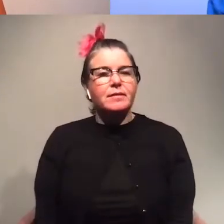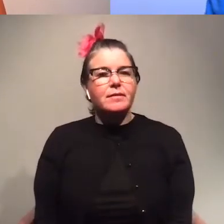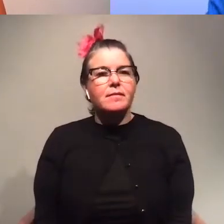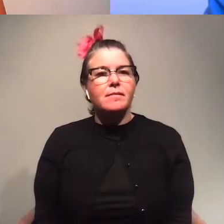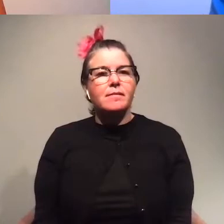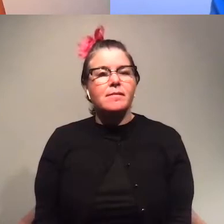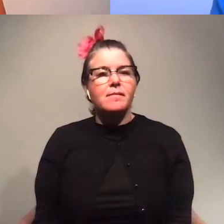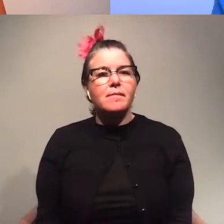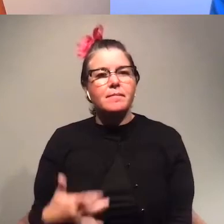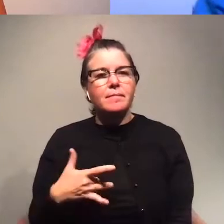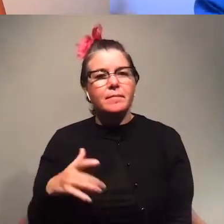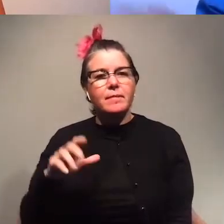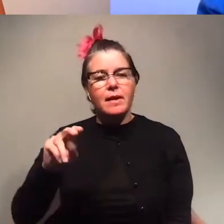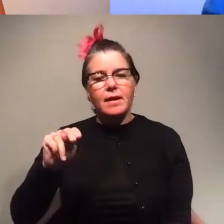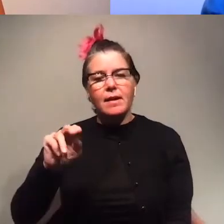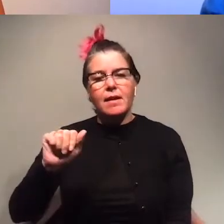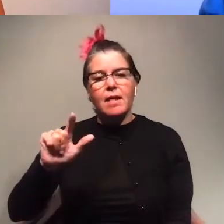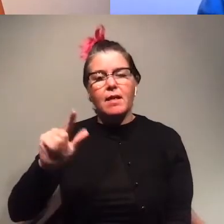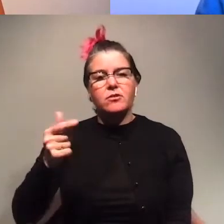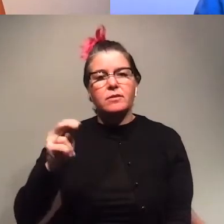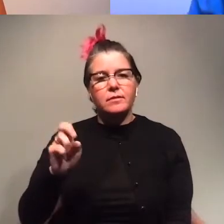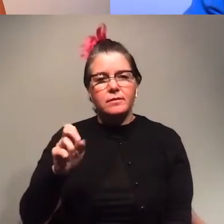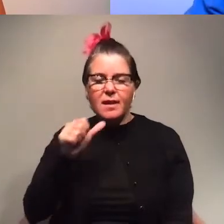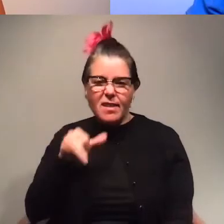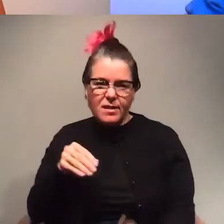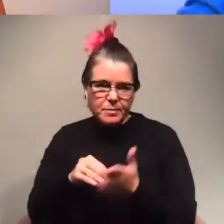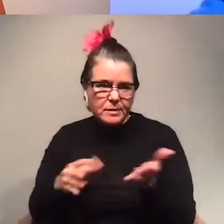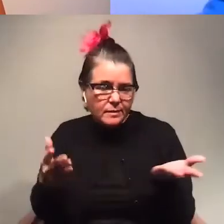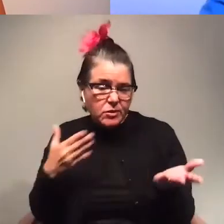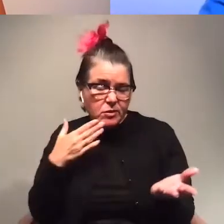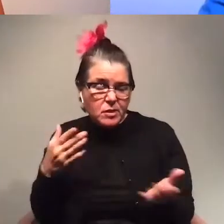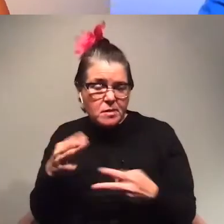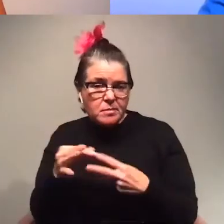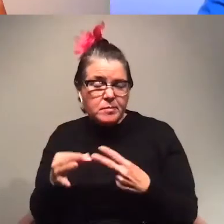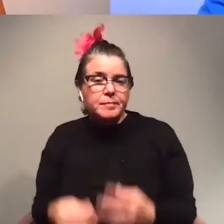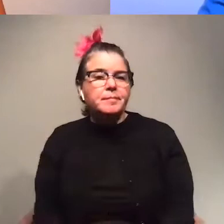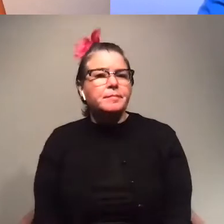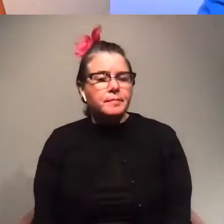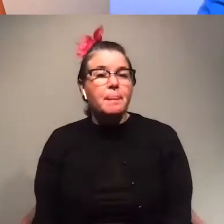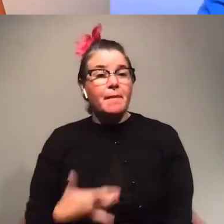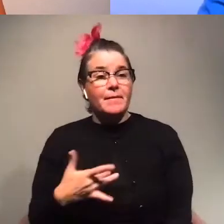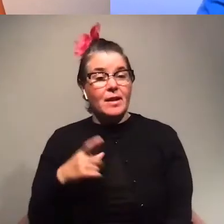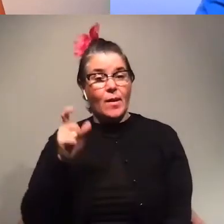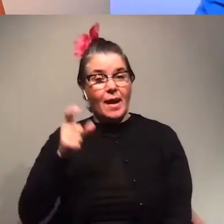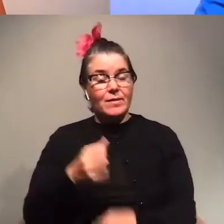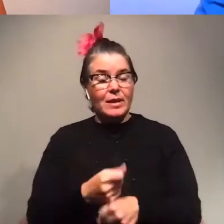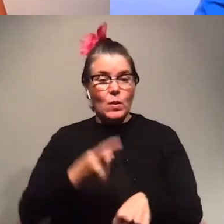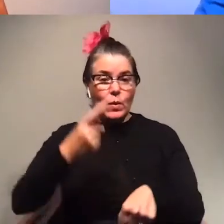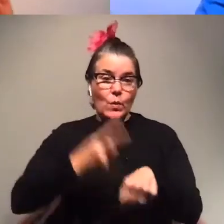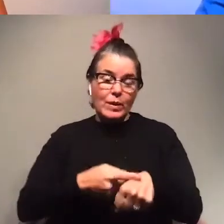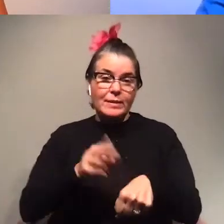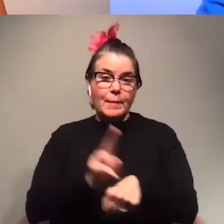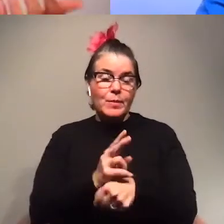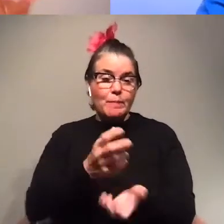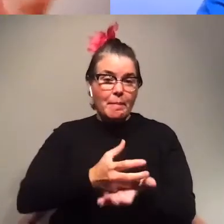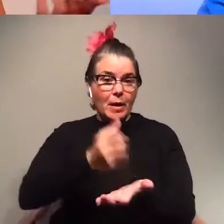I'm forgetting, the Nalgene brand isn't too expensive, so. Yeah, and like if you feel like you need to get like a single use bottle at one